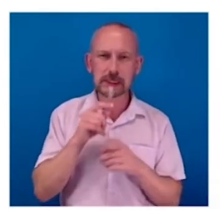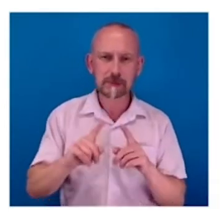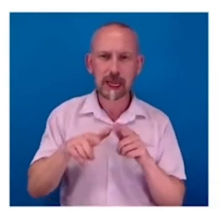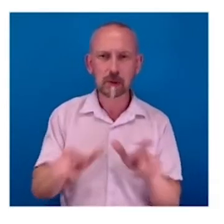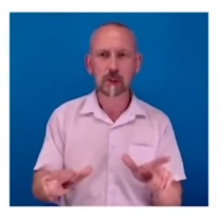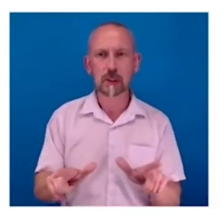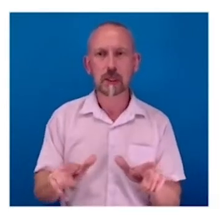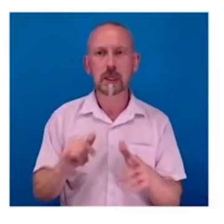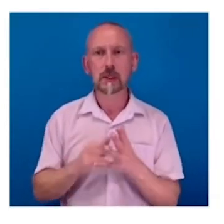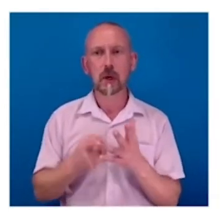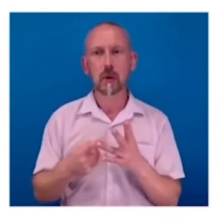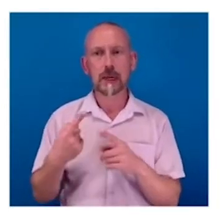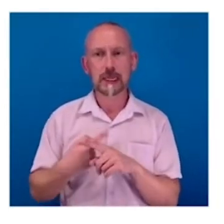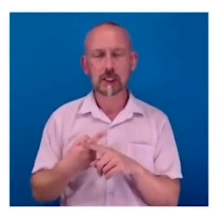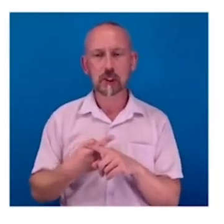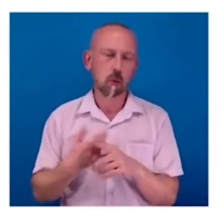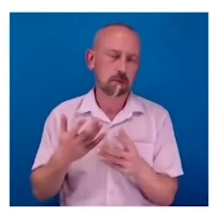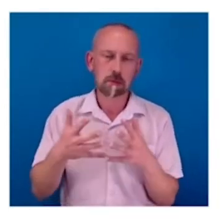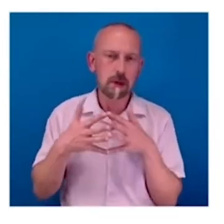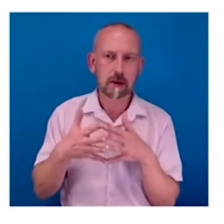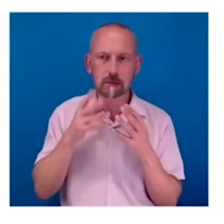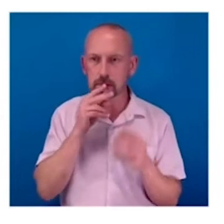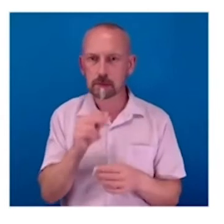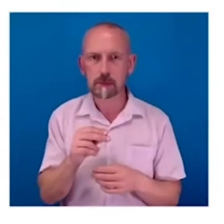language have a much better accessibility